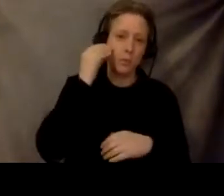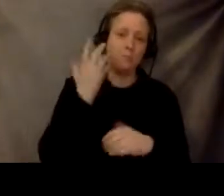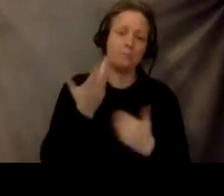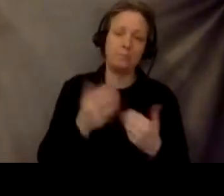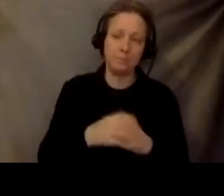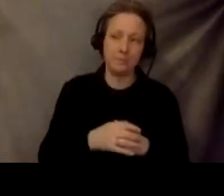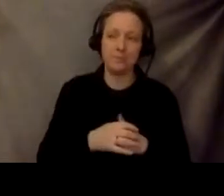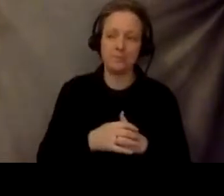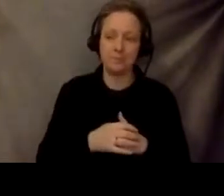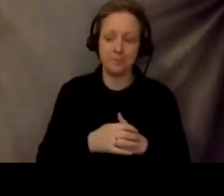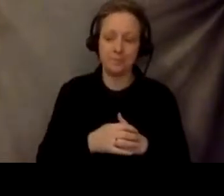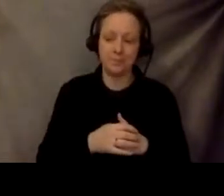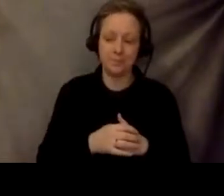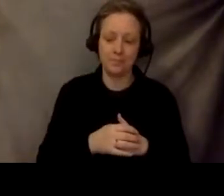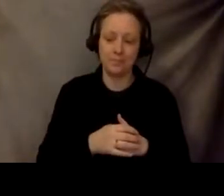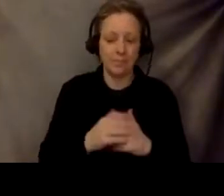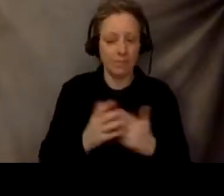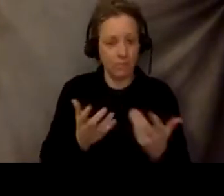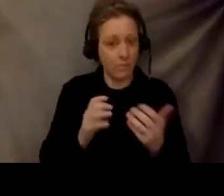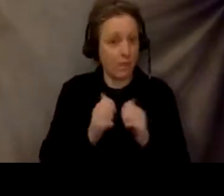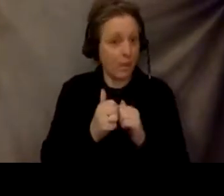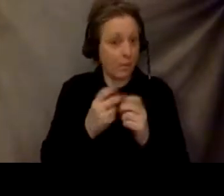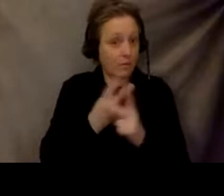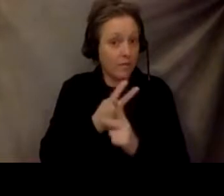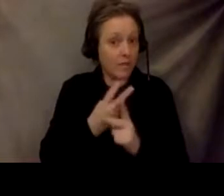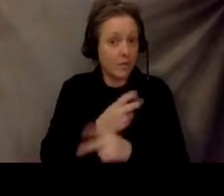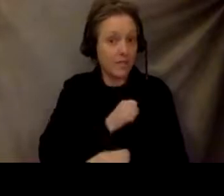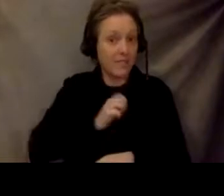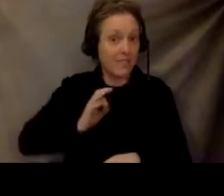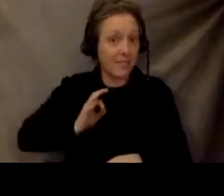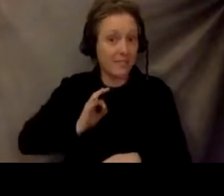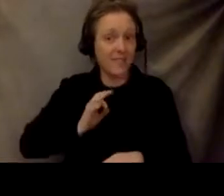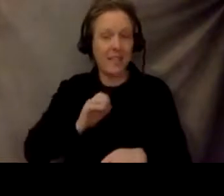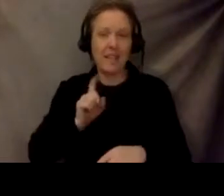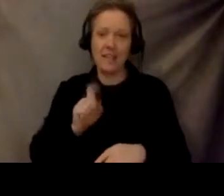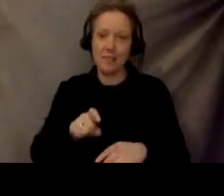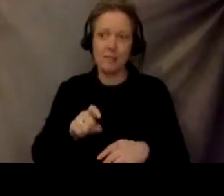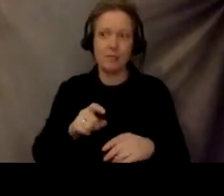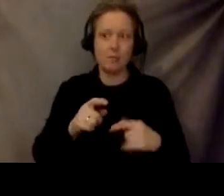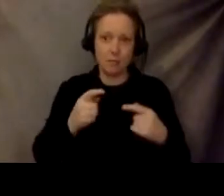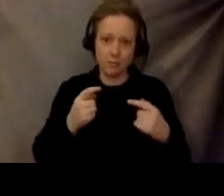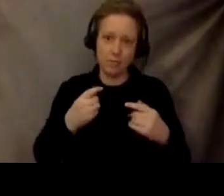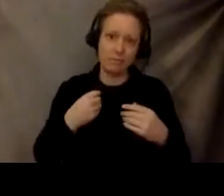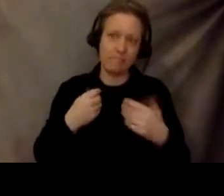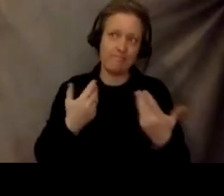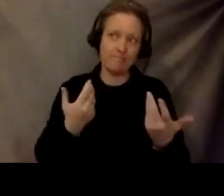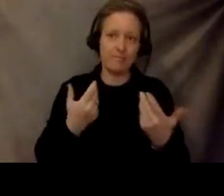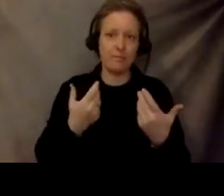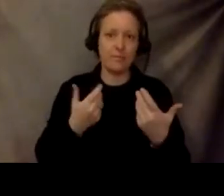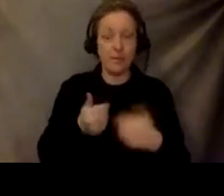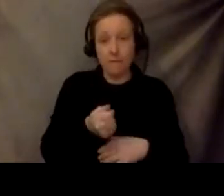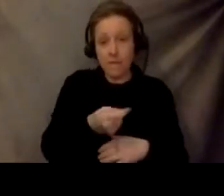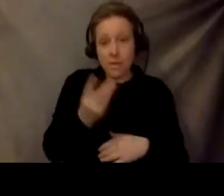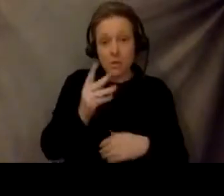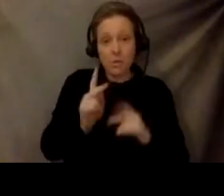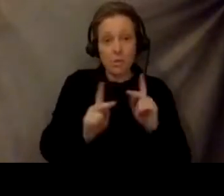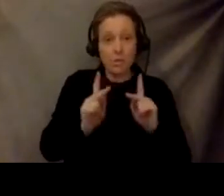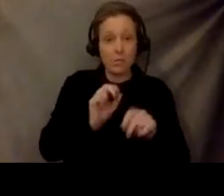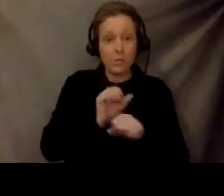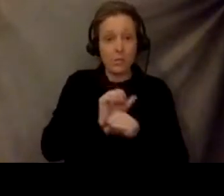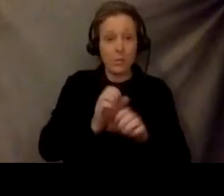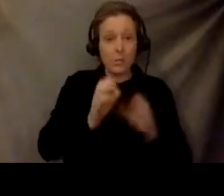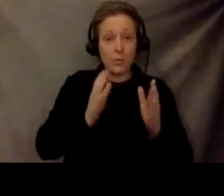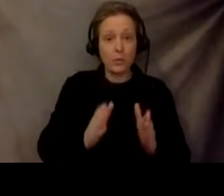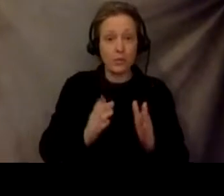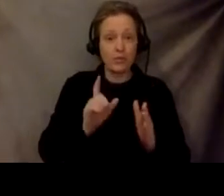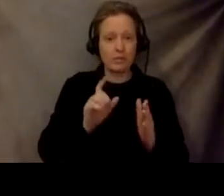cover staffing is we work those few people we have a lot of hours, and so it's really not economical